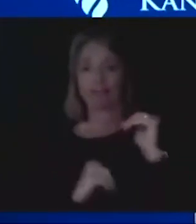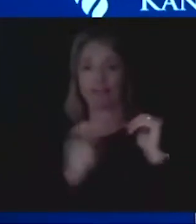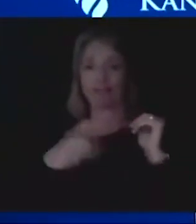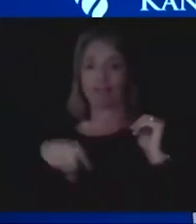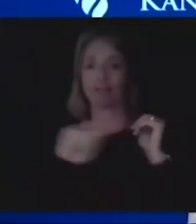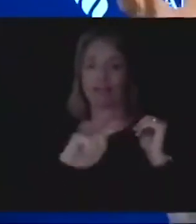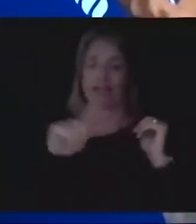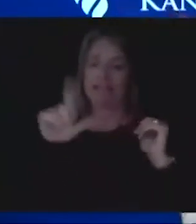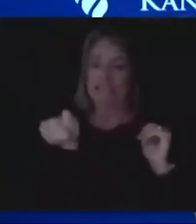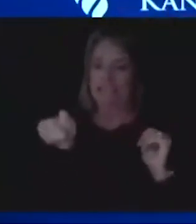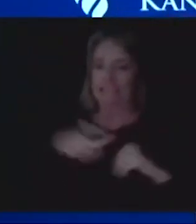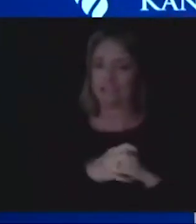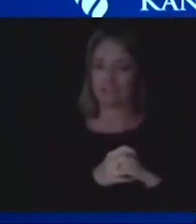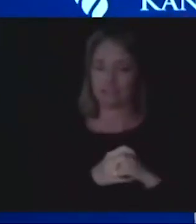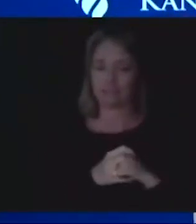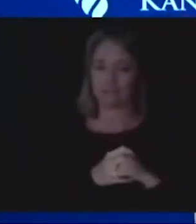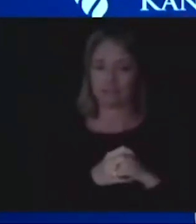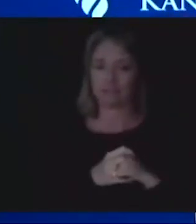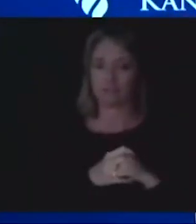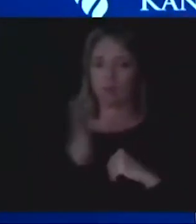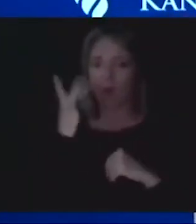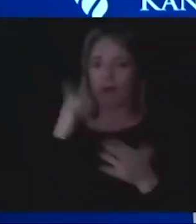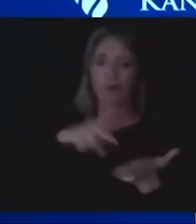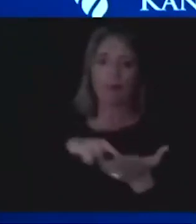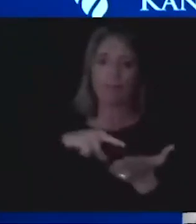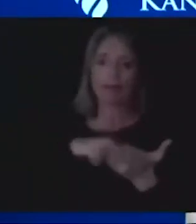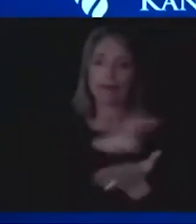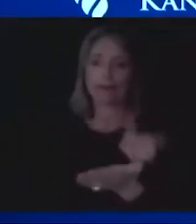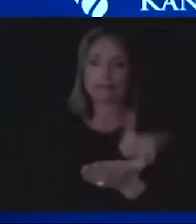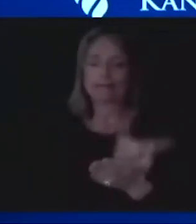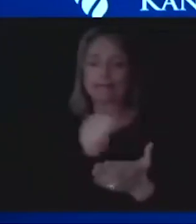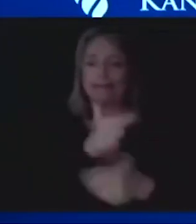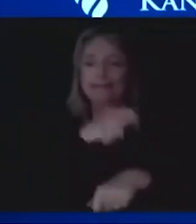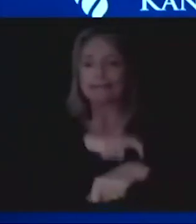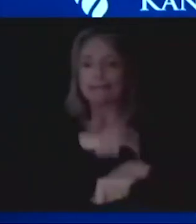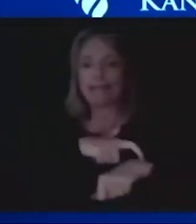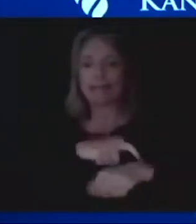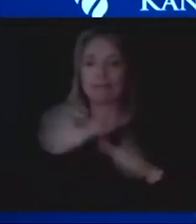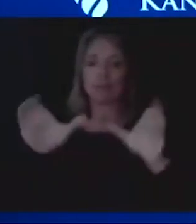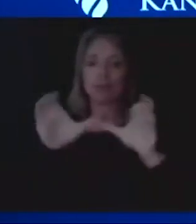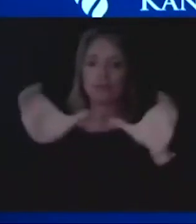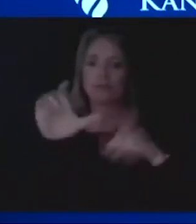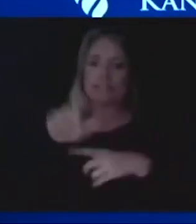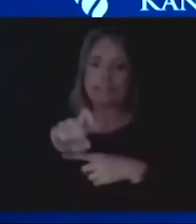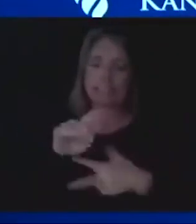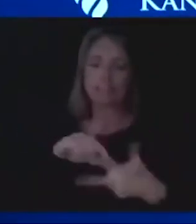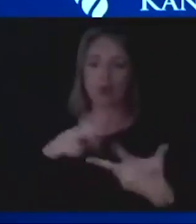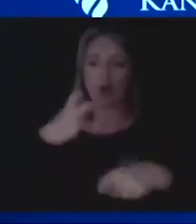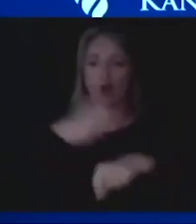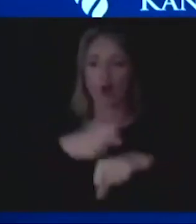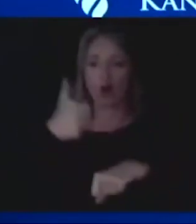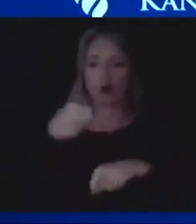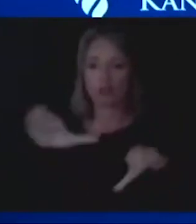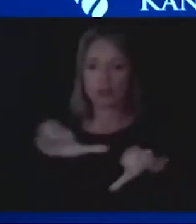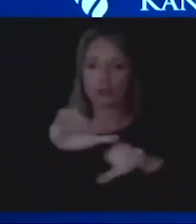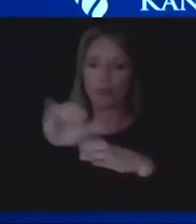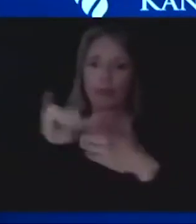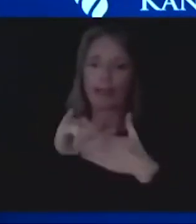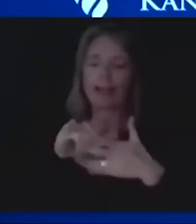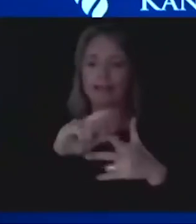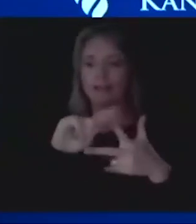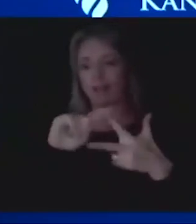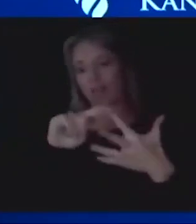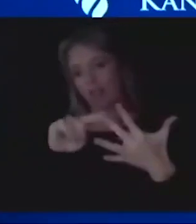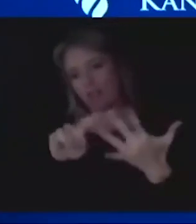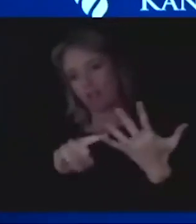it was because you could build a hospital kind of anytime you wanted to, and then these certificate of needs came about. It became harder to do that, and then